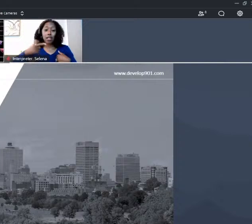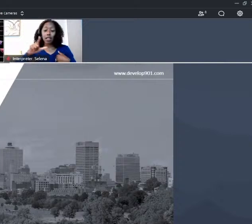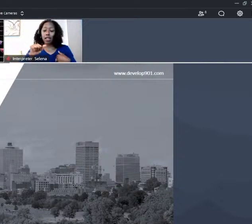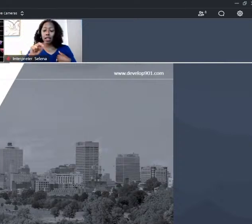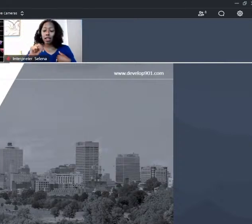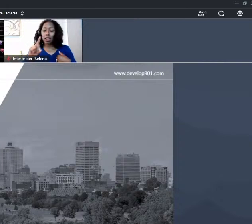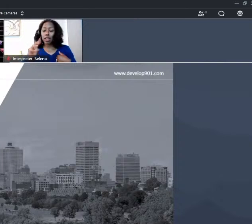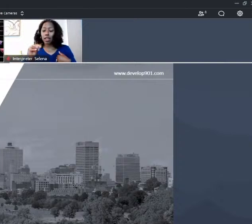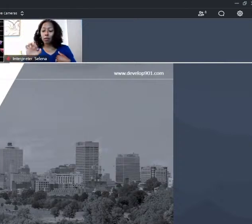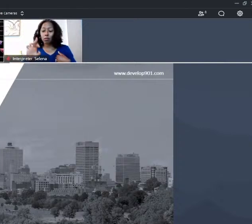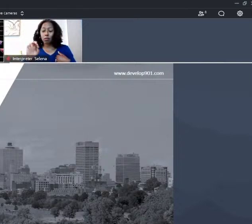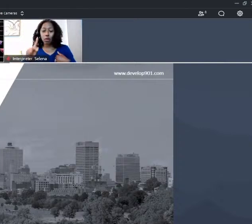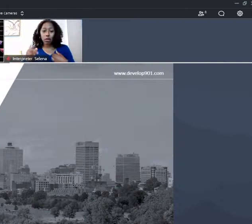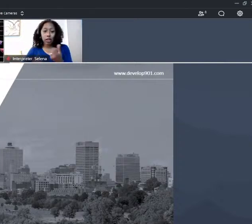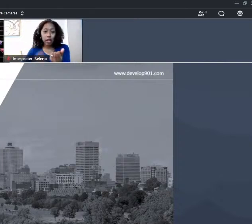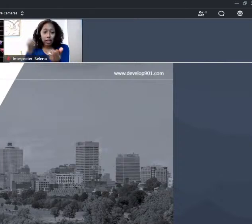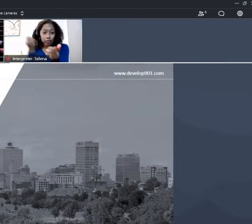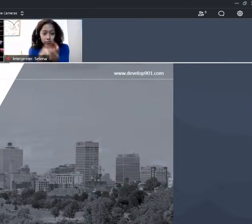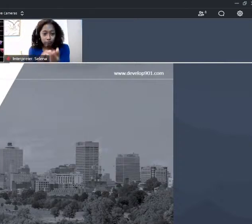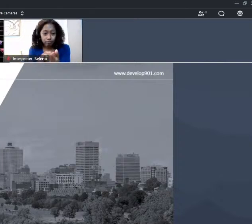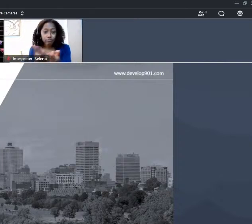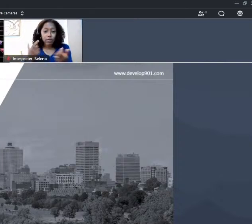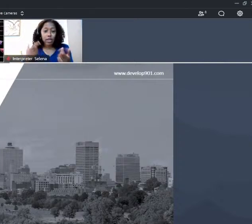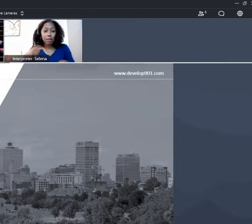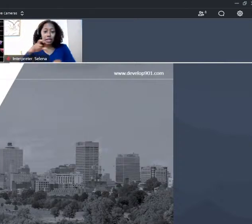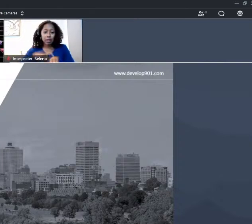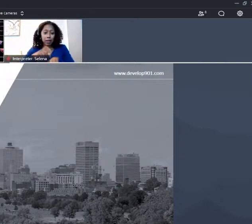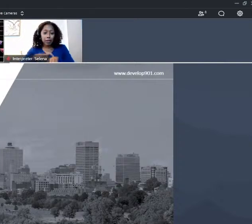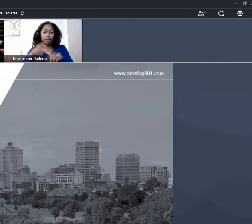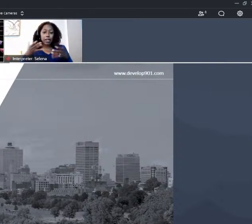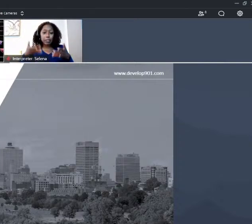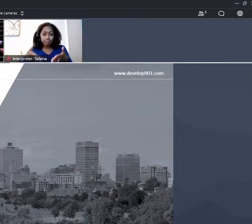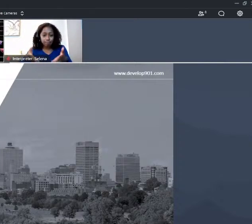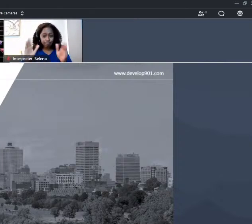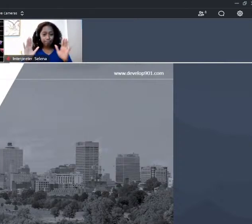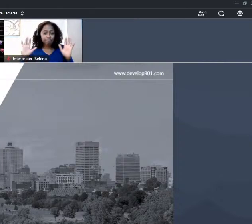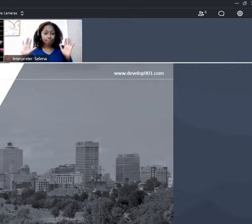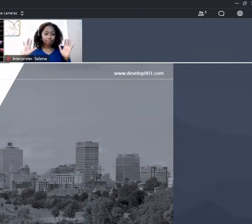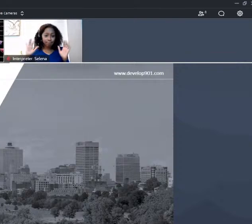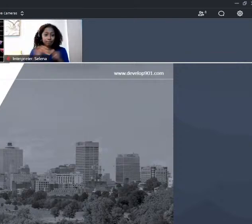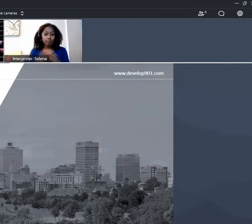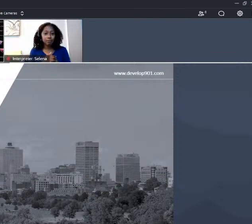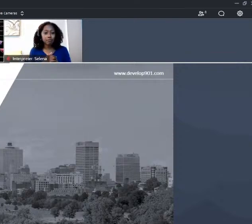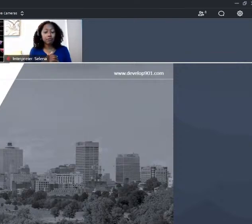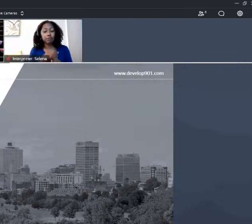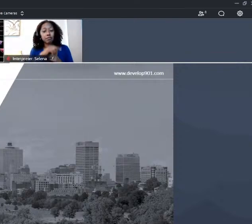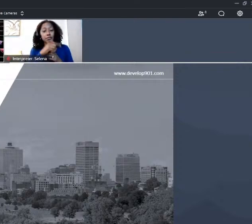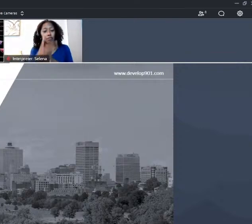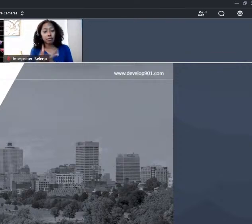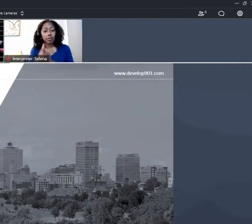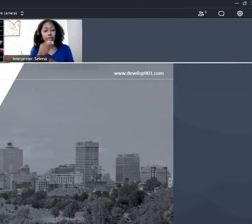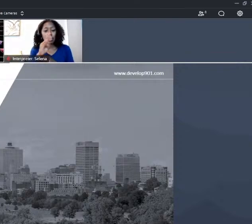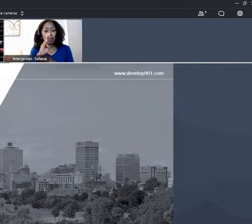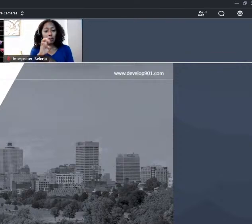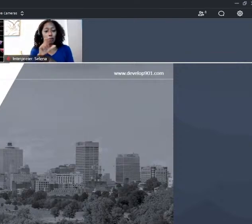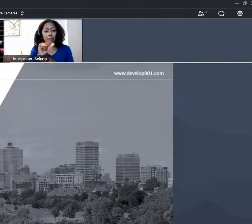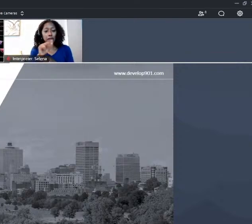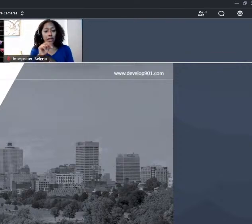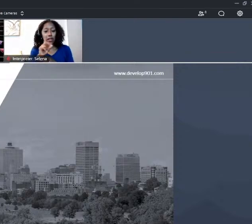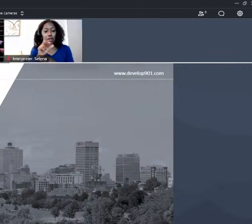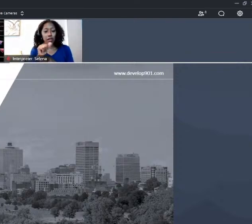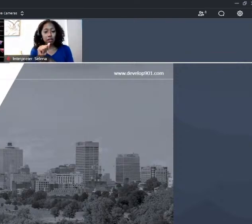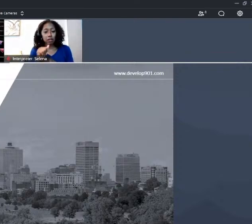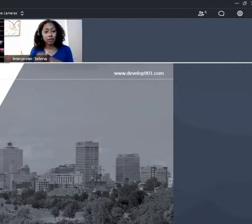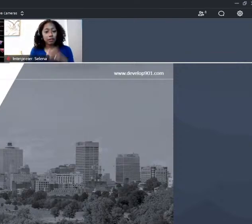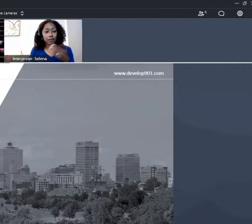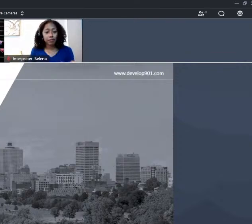overlay, and I yield the rest of my time. All right. Thank you, Ms. Rosenthal. Belinda Campbell, followed by Mary Wilder.